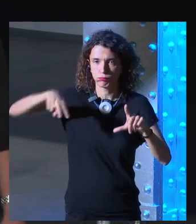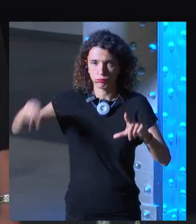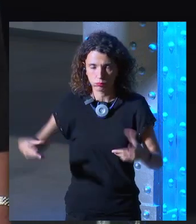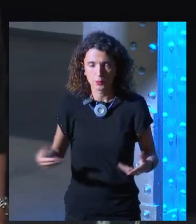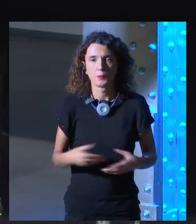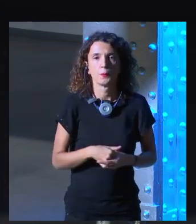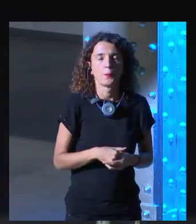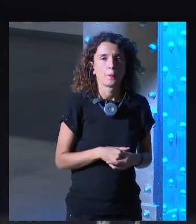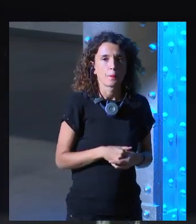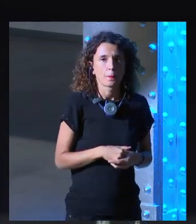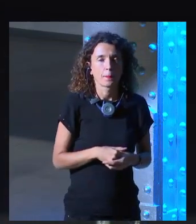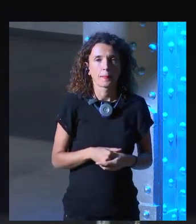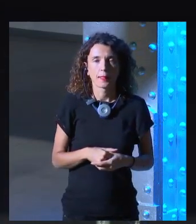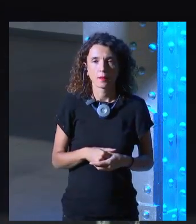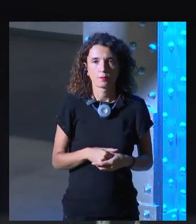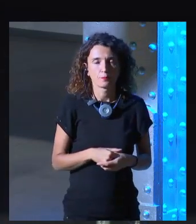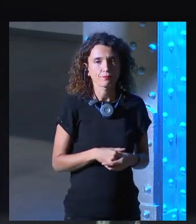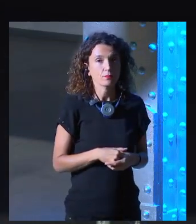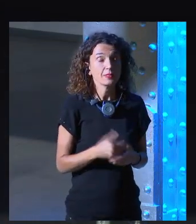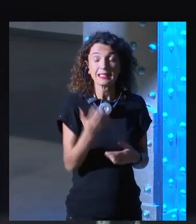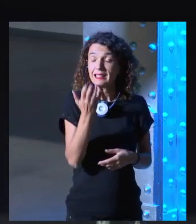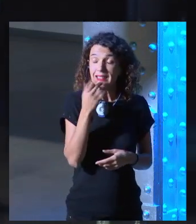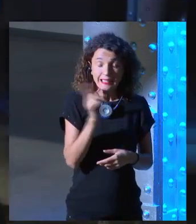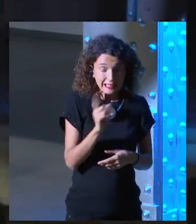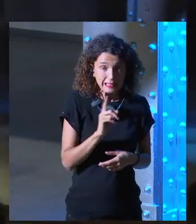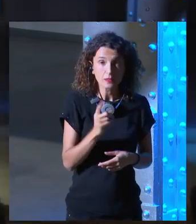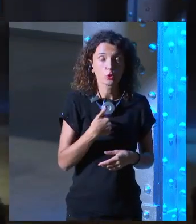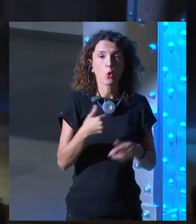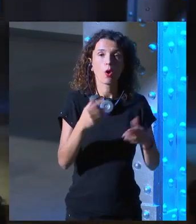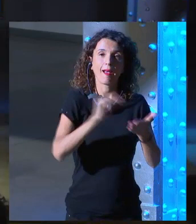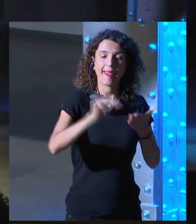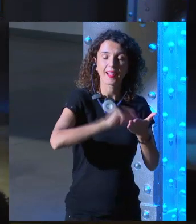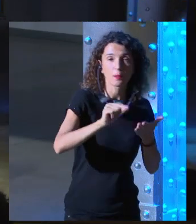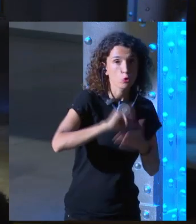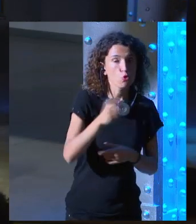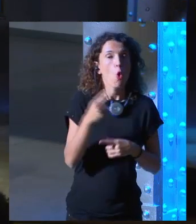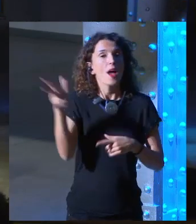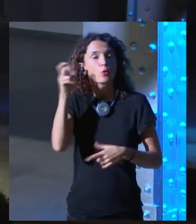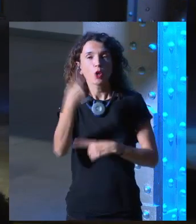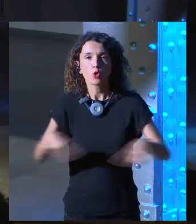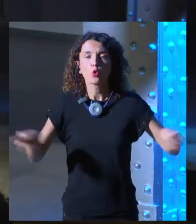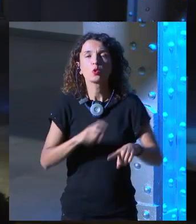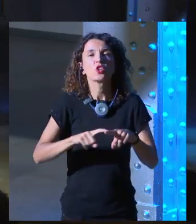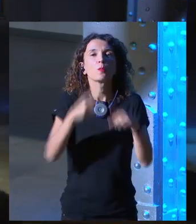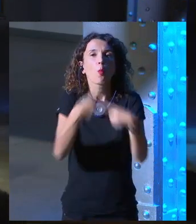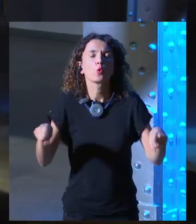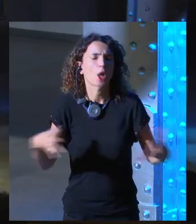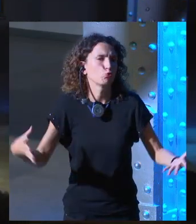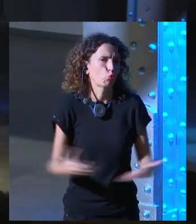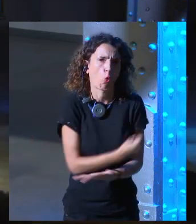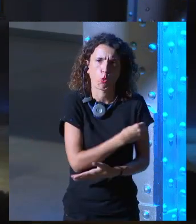garden, I'm listening to music. And what kind of music? Everything. I